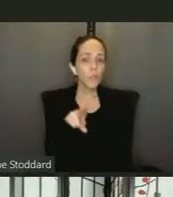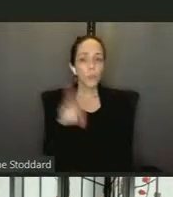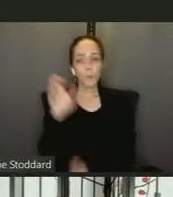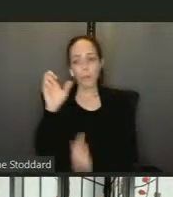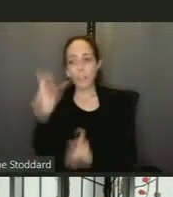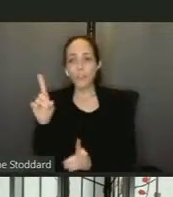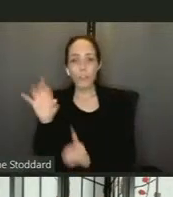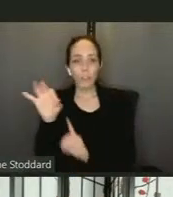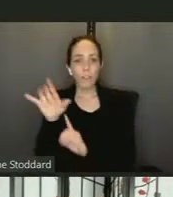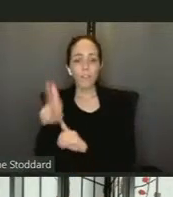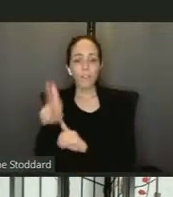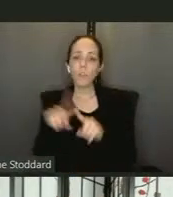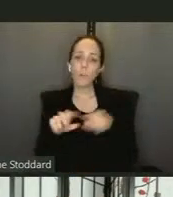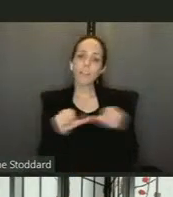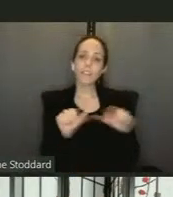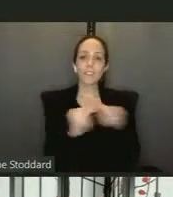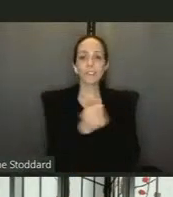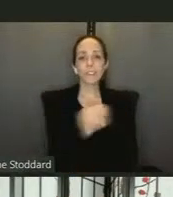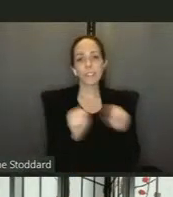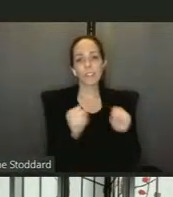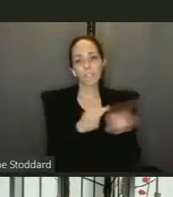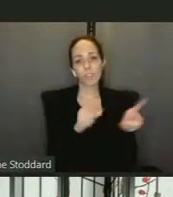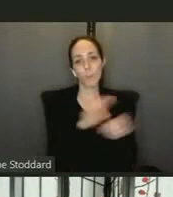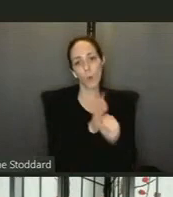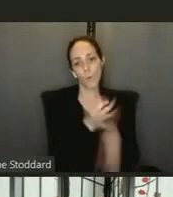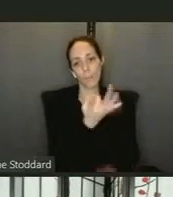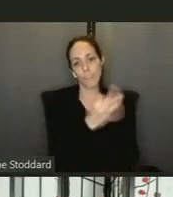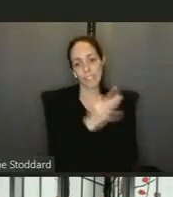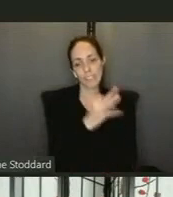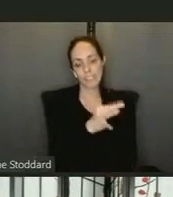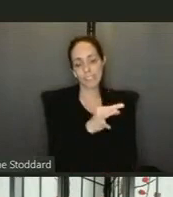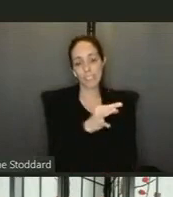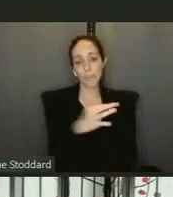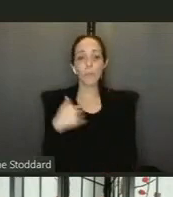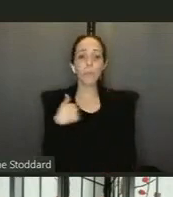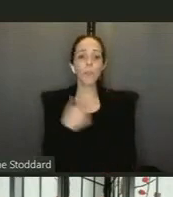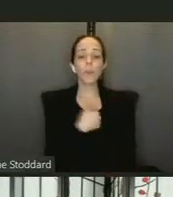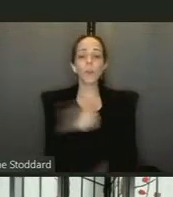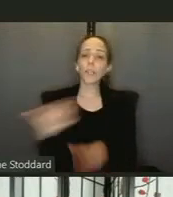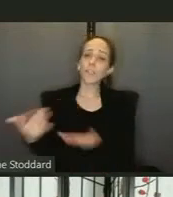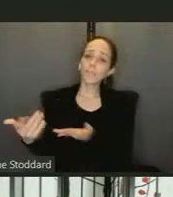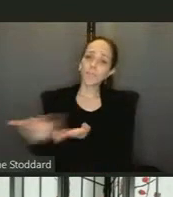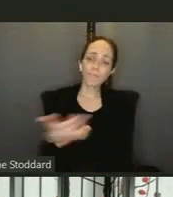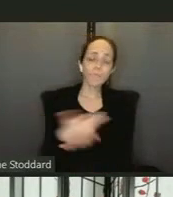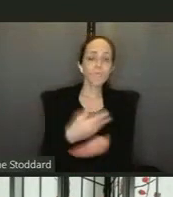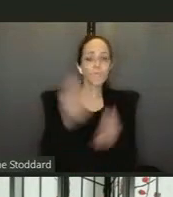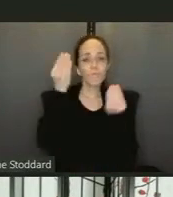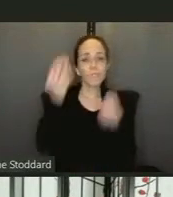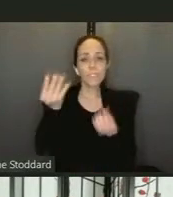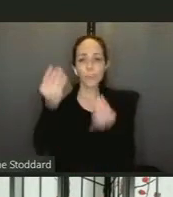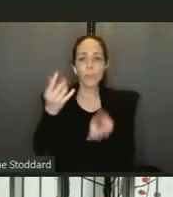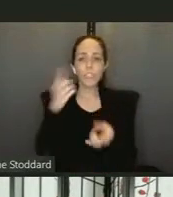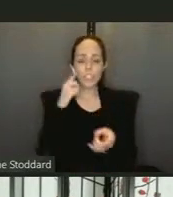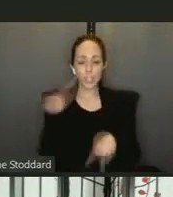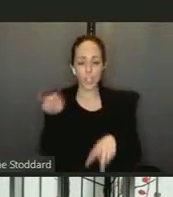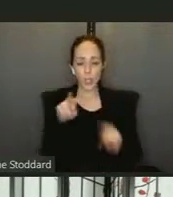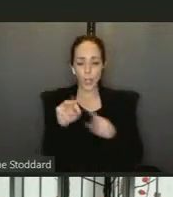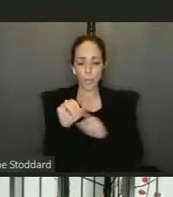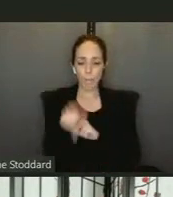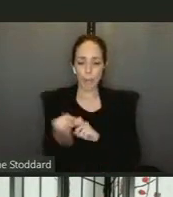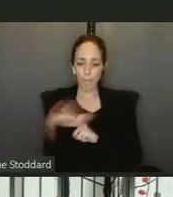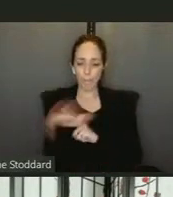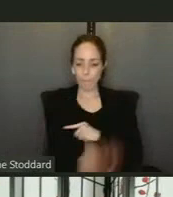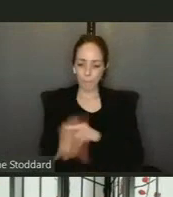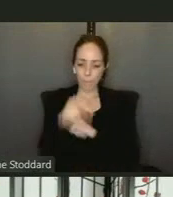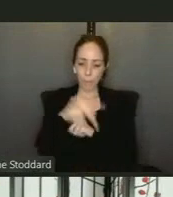Our work also remains data informed. We use data looking at our geographic layout, looking at communities that